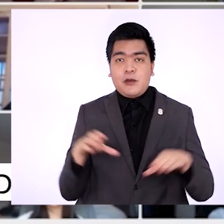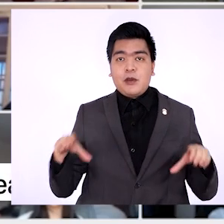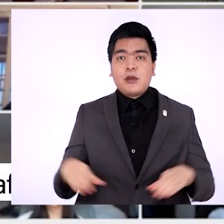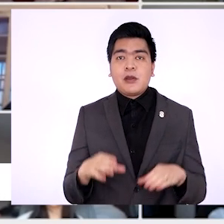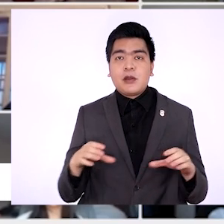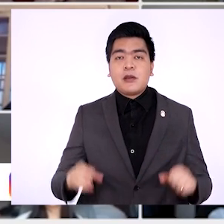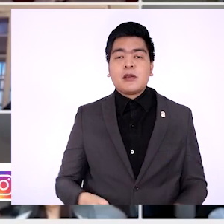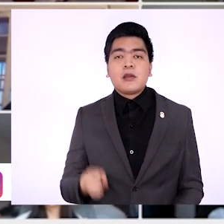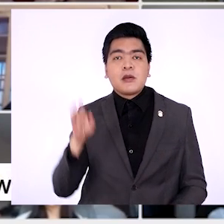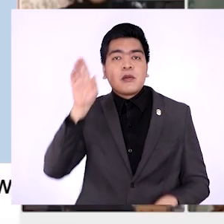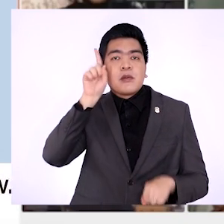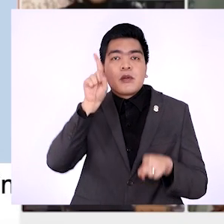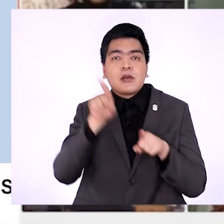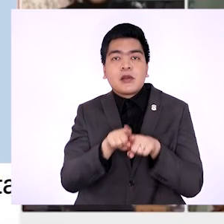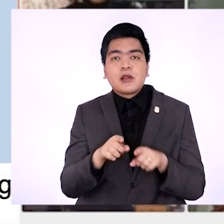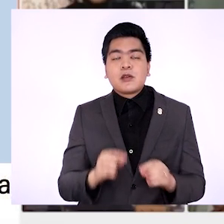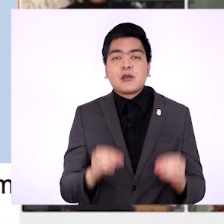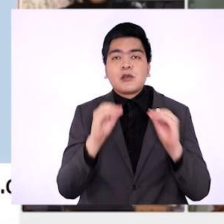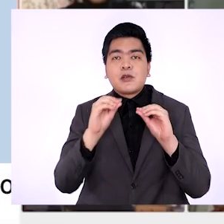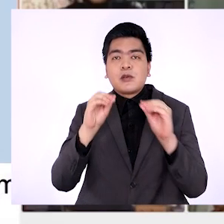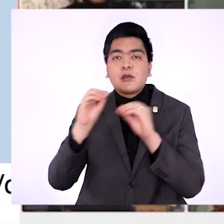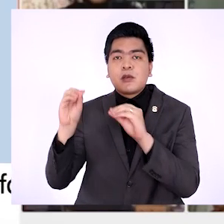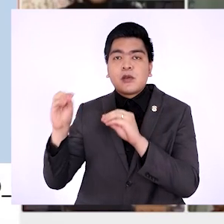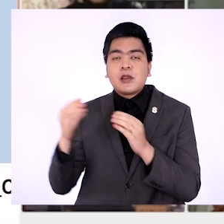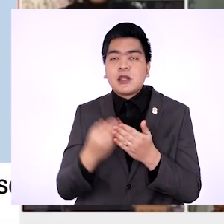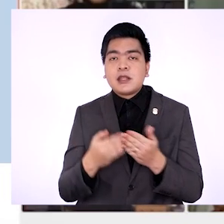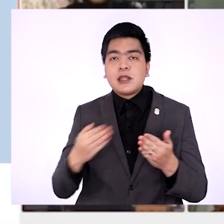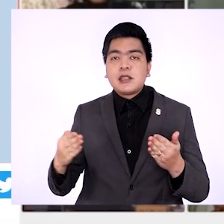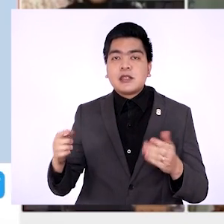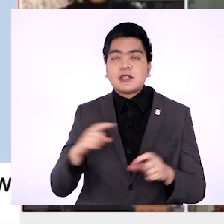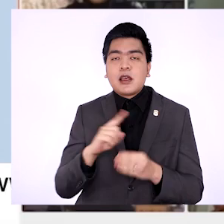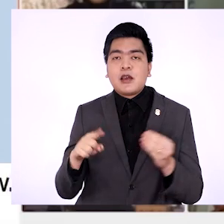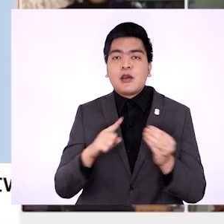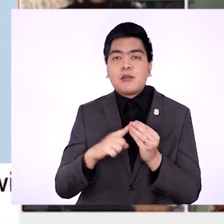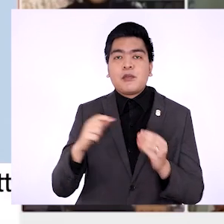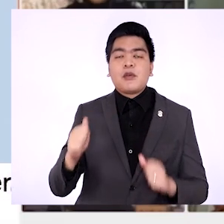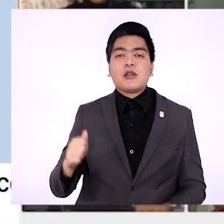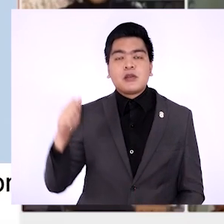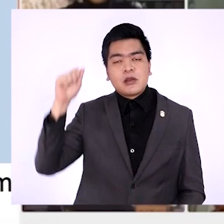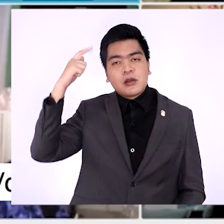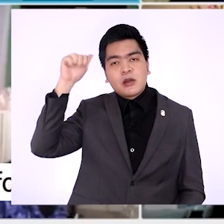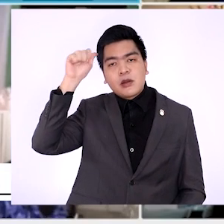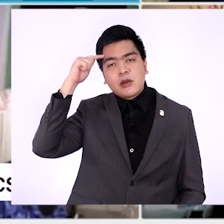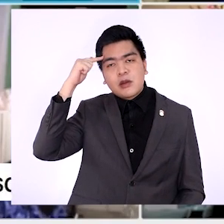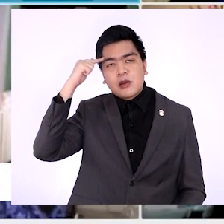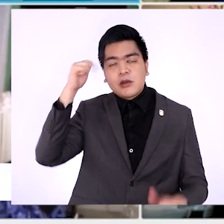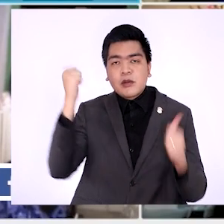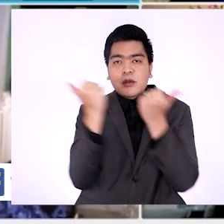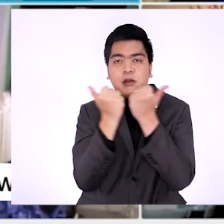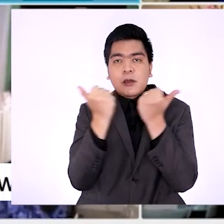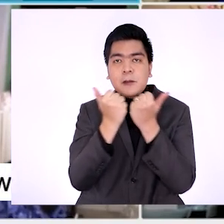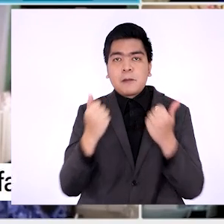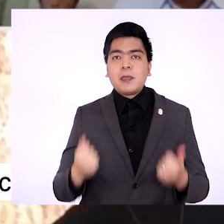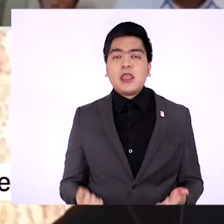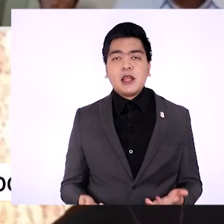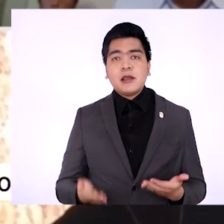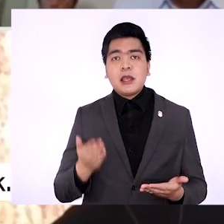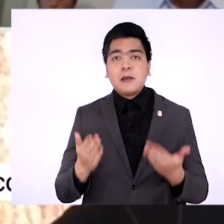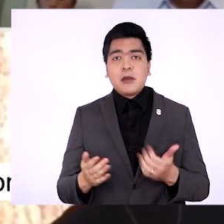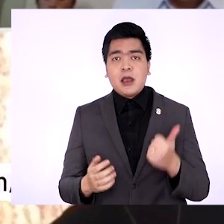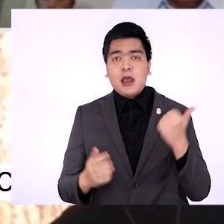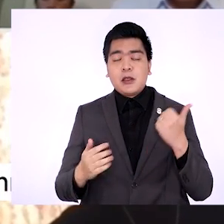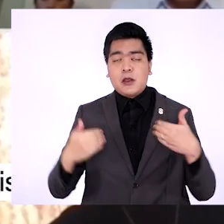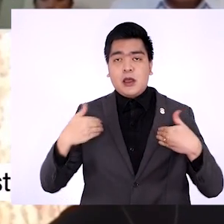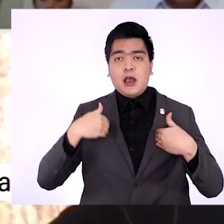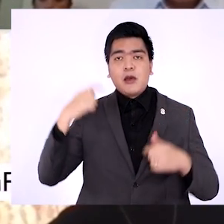brethren gained a wider perspective of autism spectrum disorder. Having awareness that some of the brethren may have autism, youth